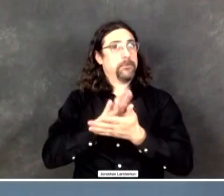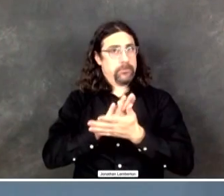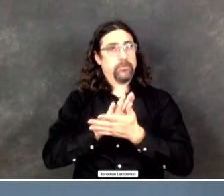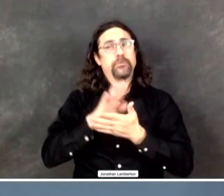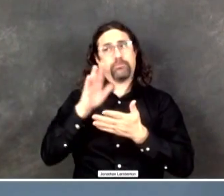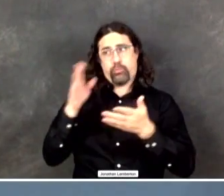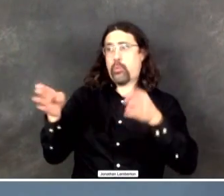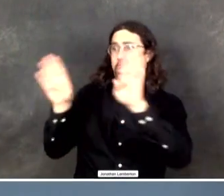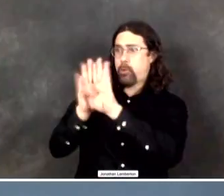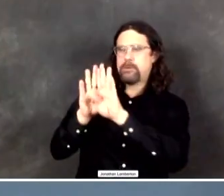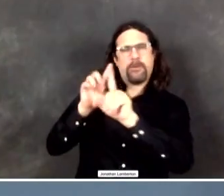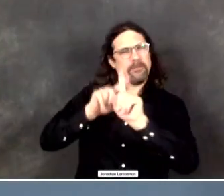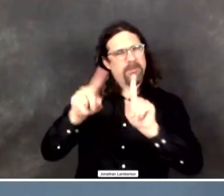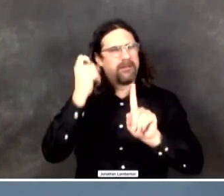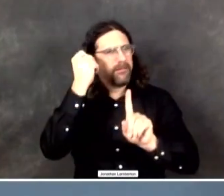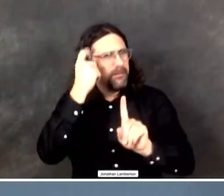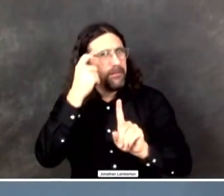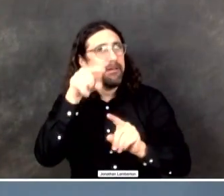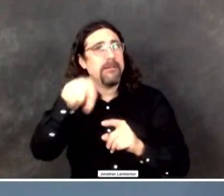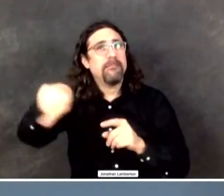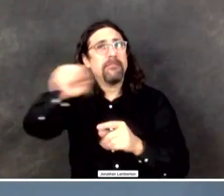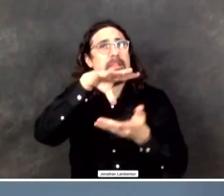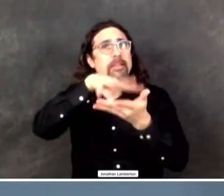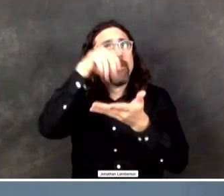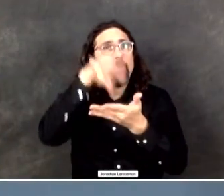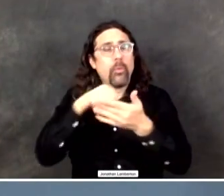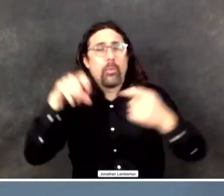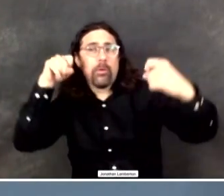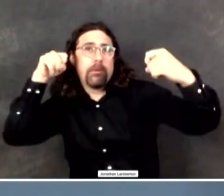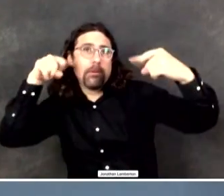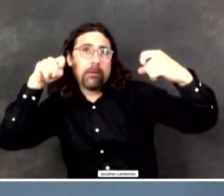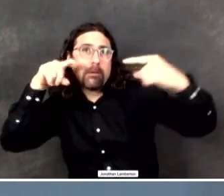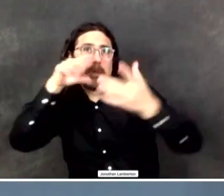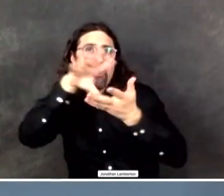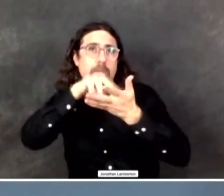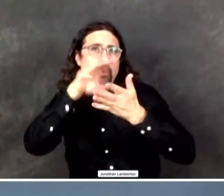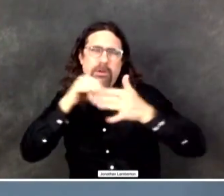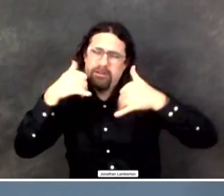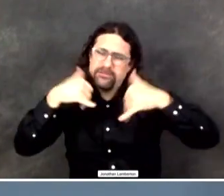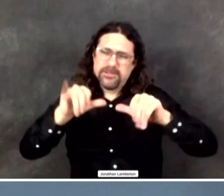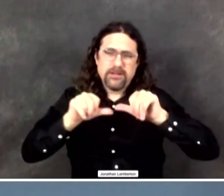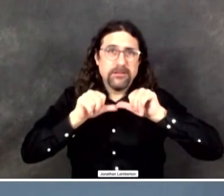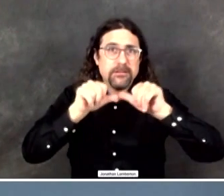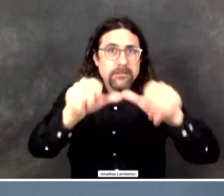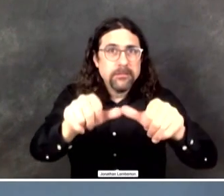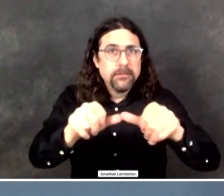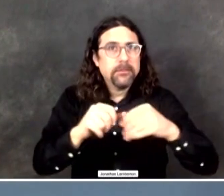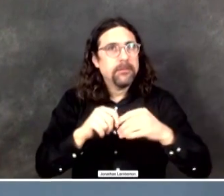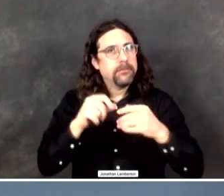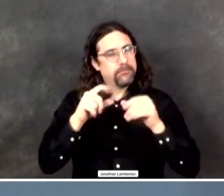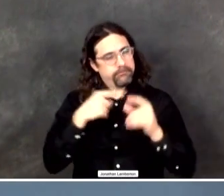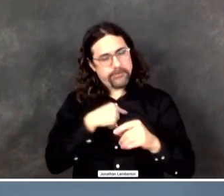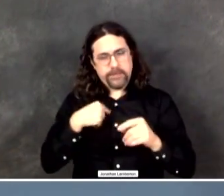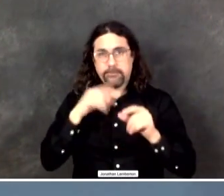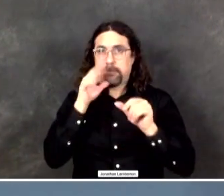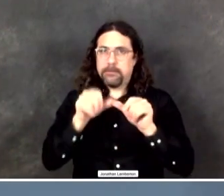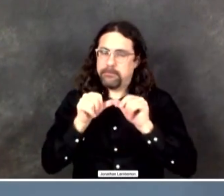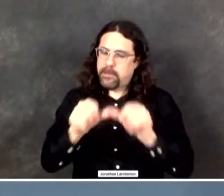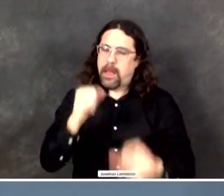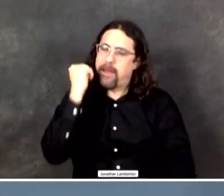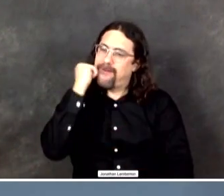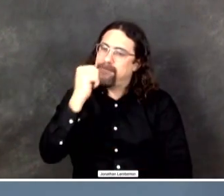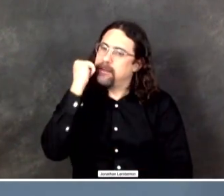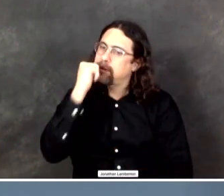don't do it in person, and that will continue throughout the rest of the school year by this announcement. I also want